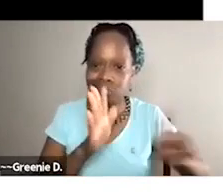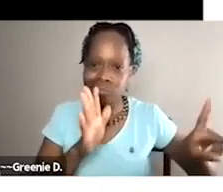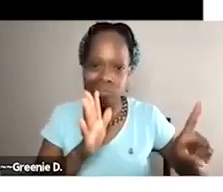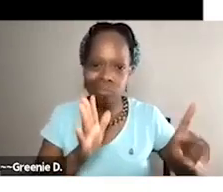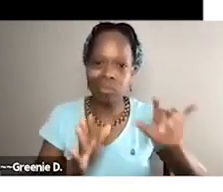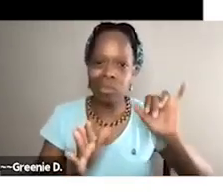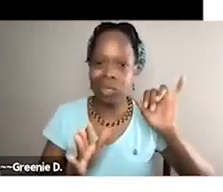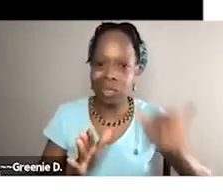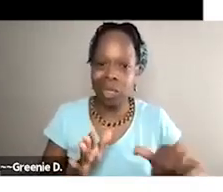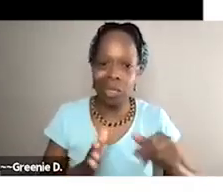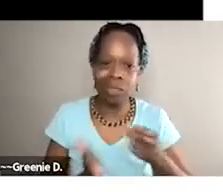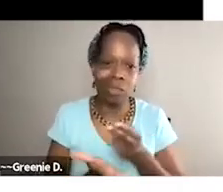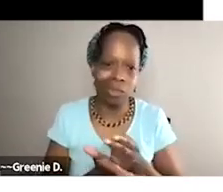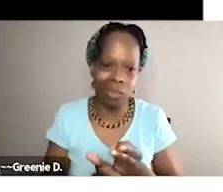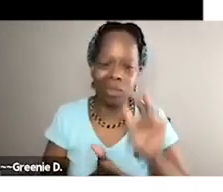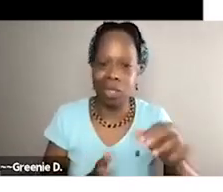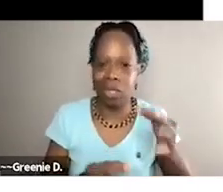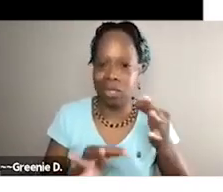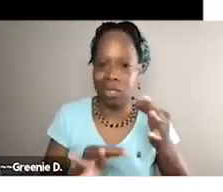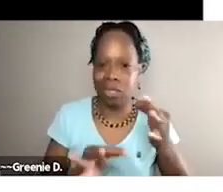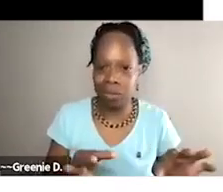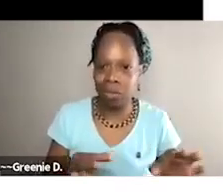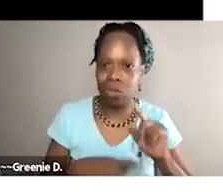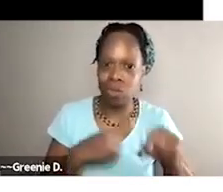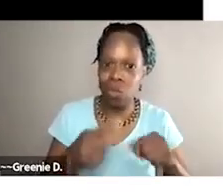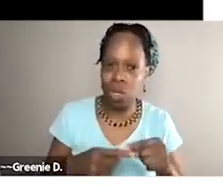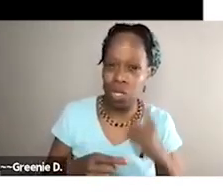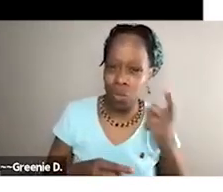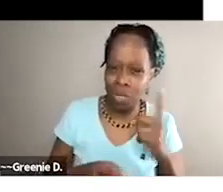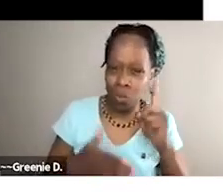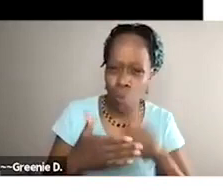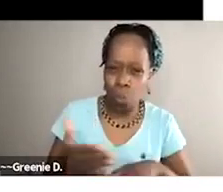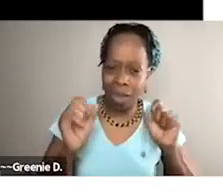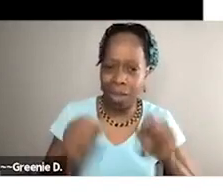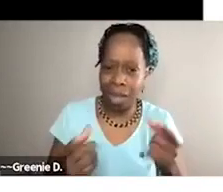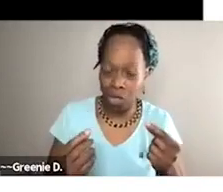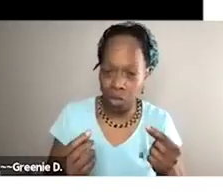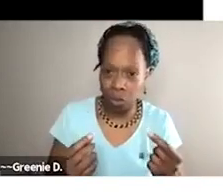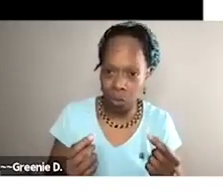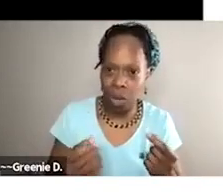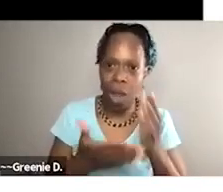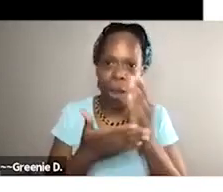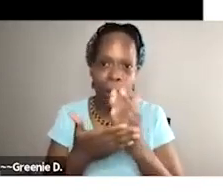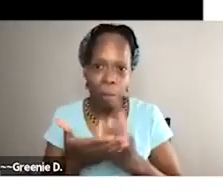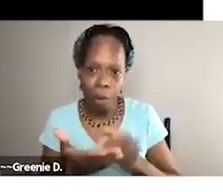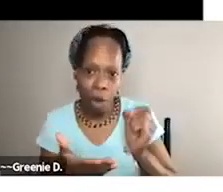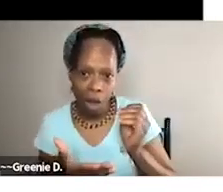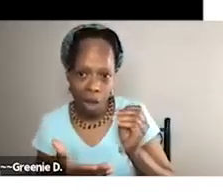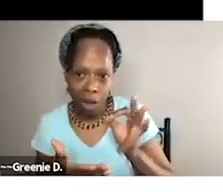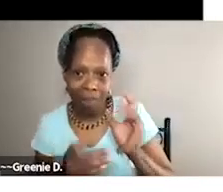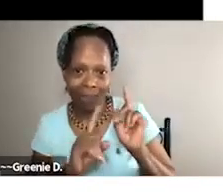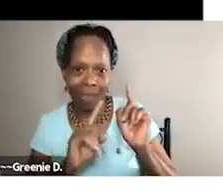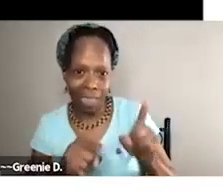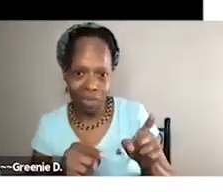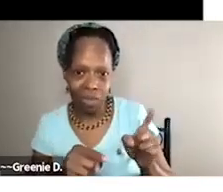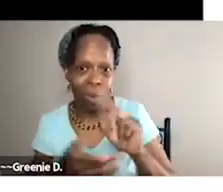different things. Like, what can we do about it? Well, accessibility is part of this answer. And, you know, if you want to be inclusive, think about